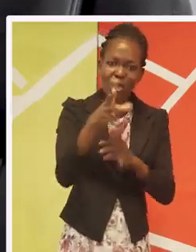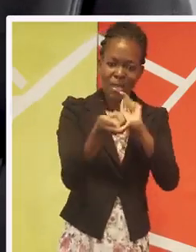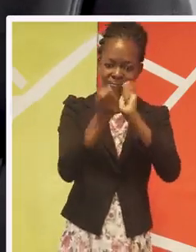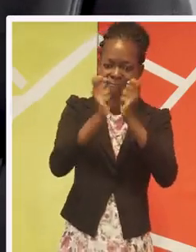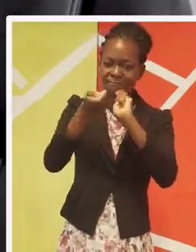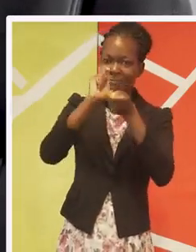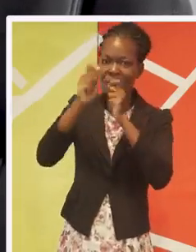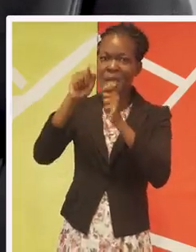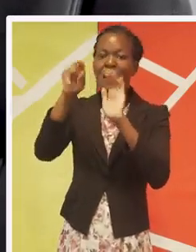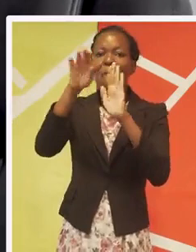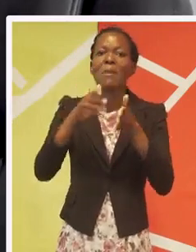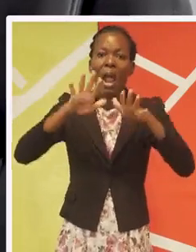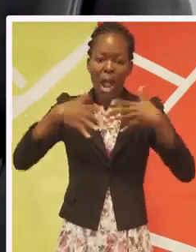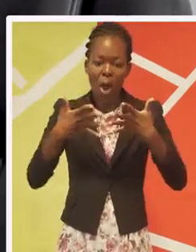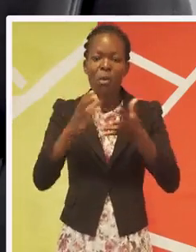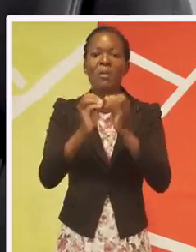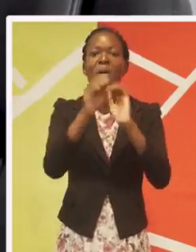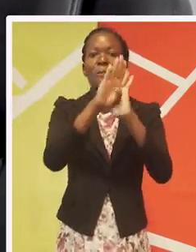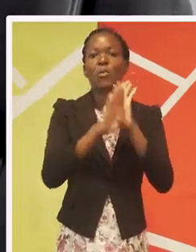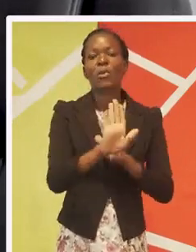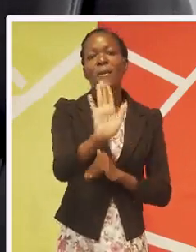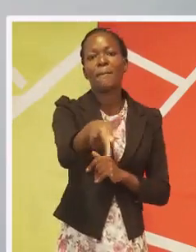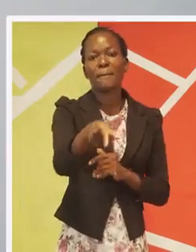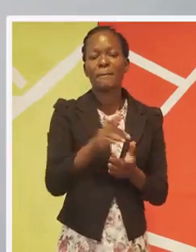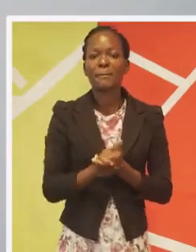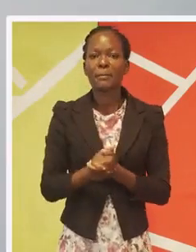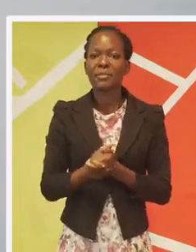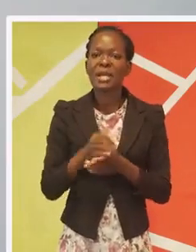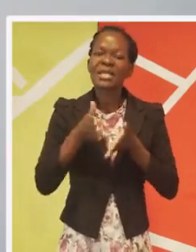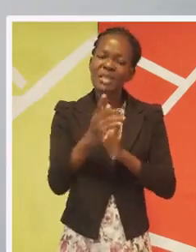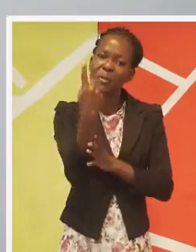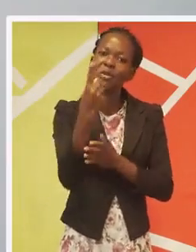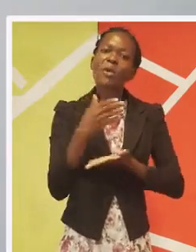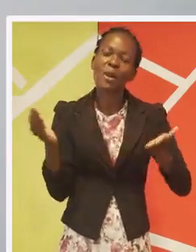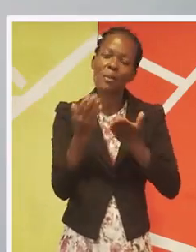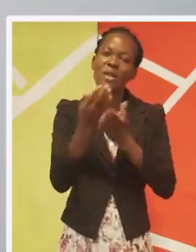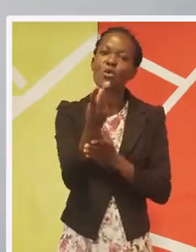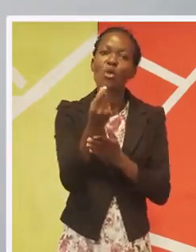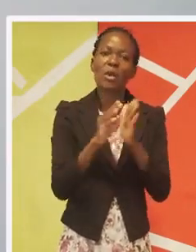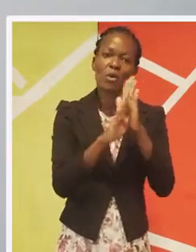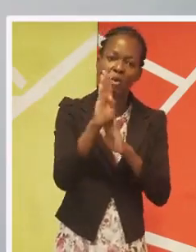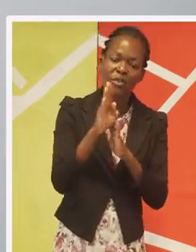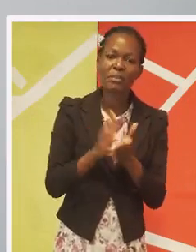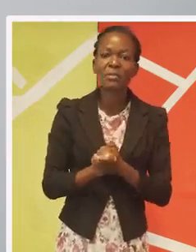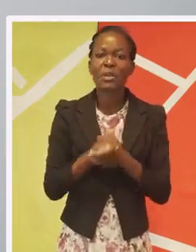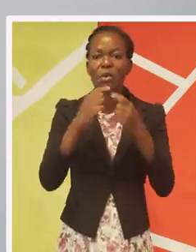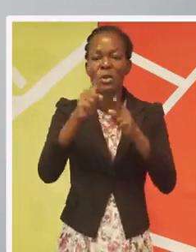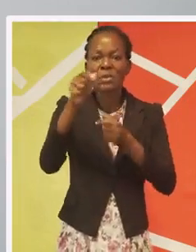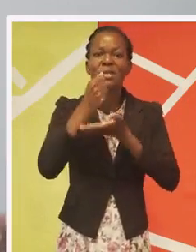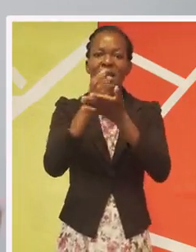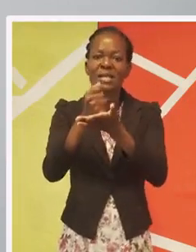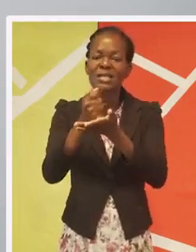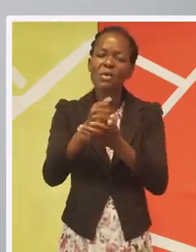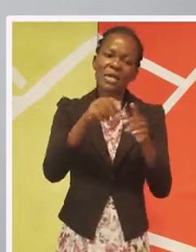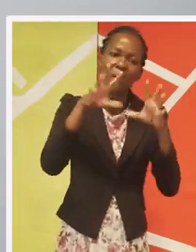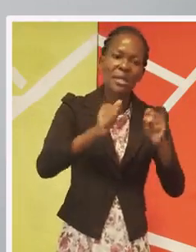the countries implement the structural adjustment programs to promote economic growth, then they're in a better place to